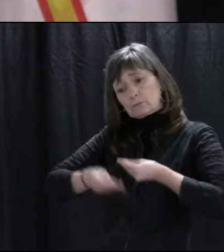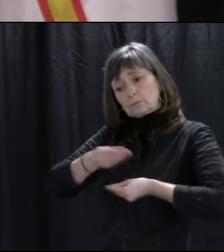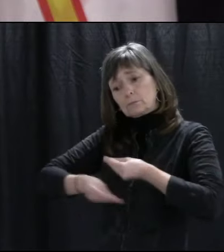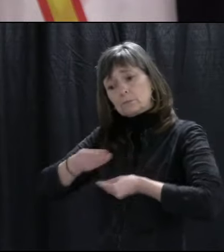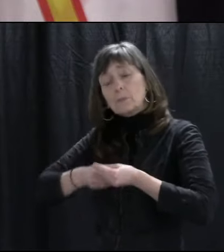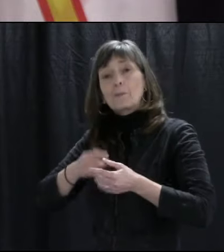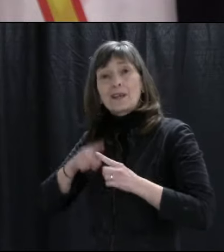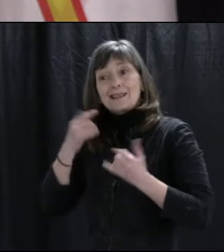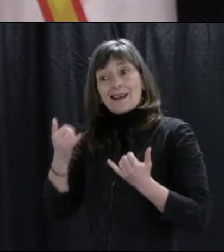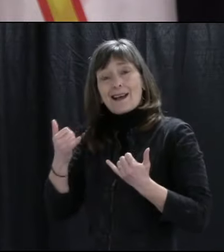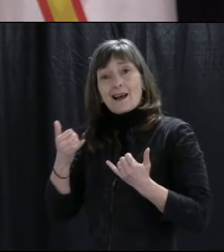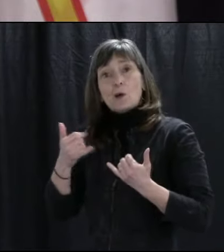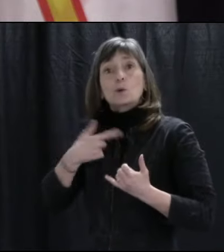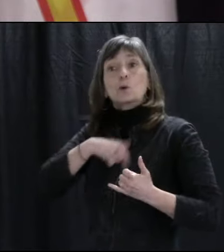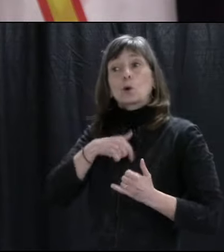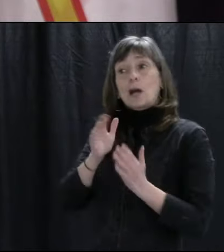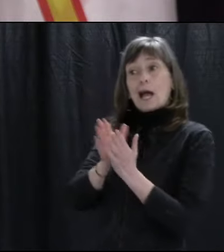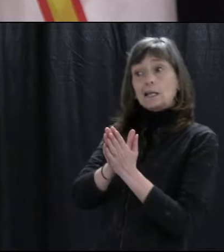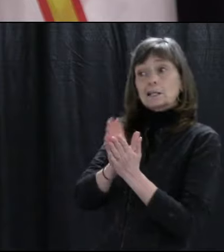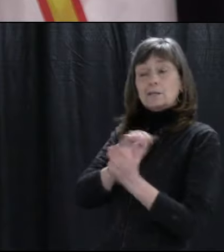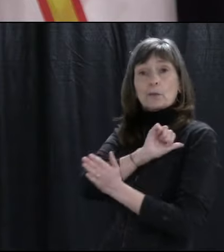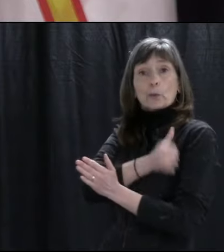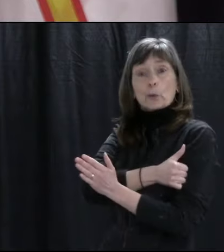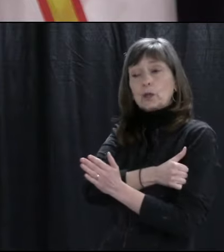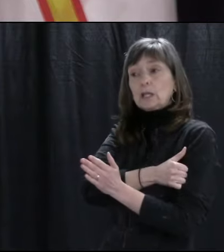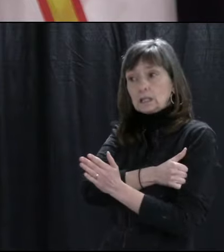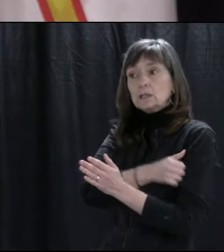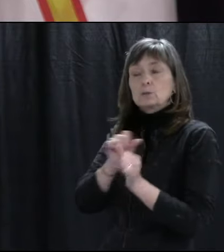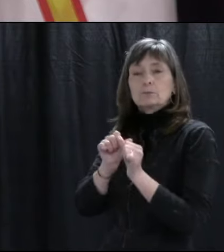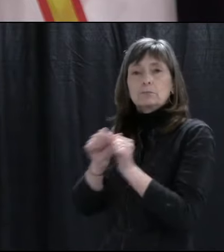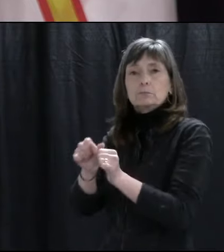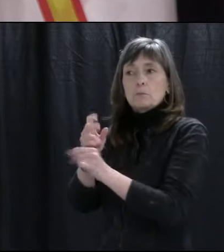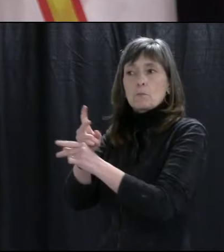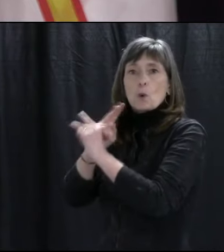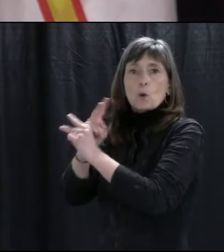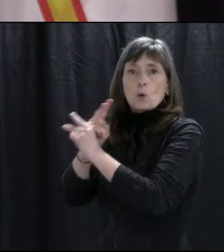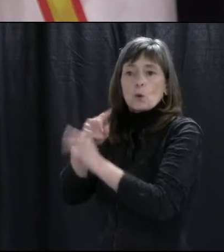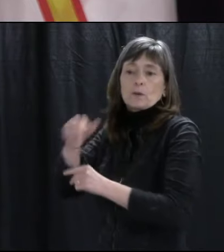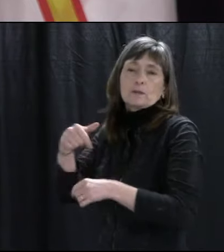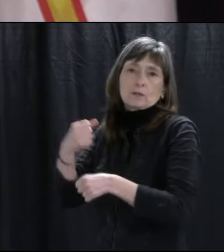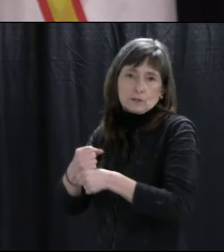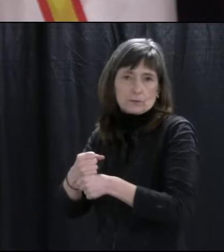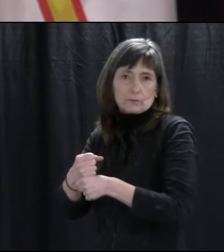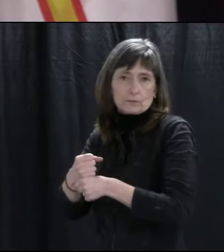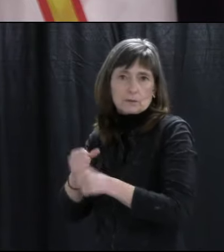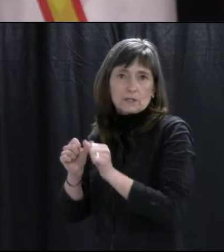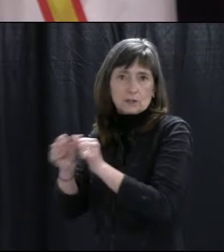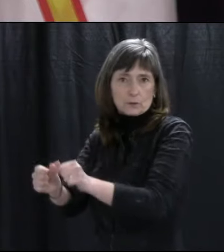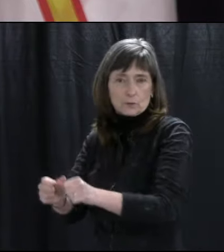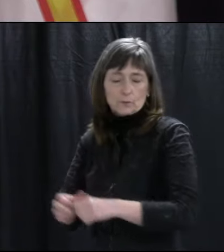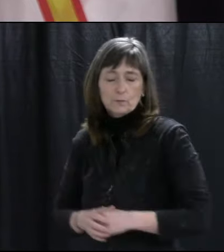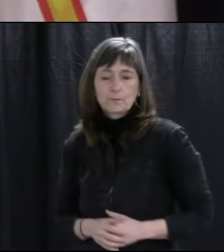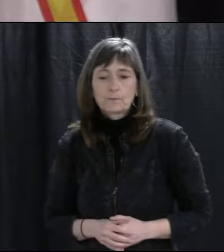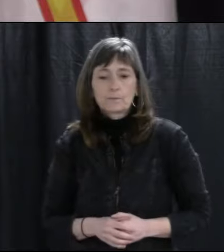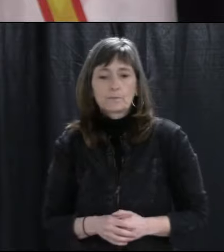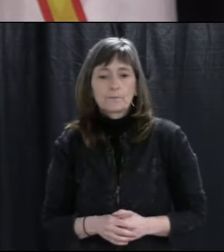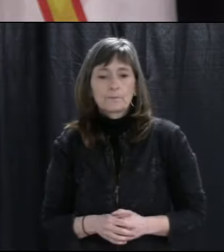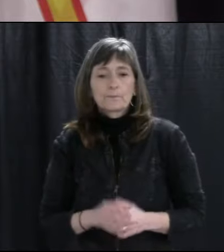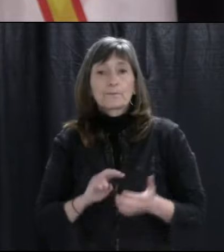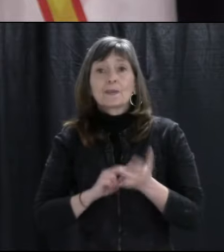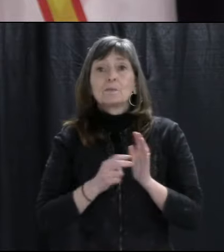we're seeking the authority as your government to continue to borrow through the remainder of this year. This will allow, once again, the